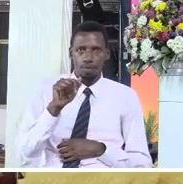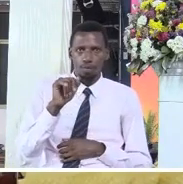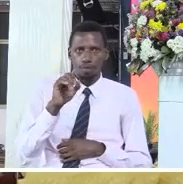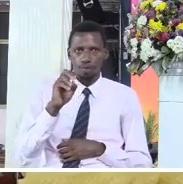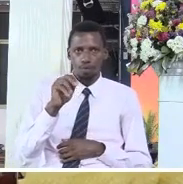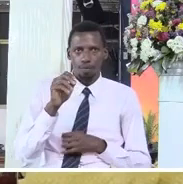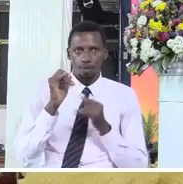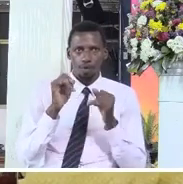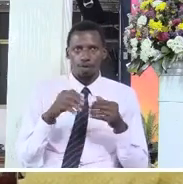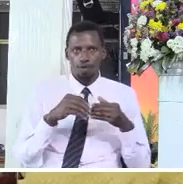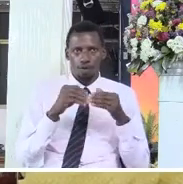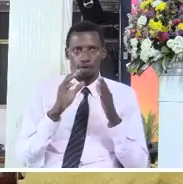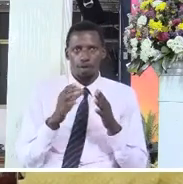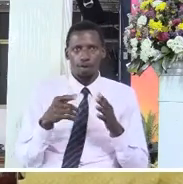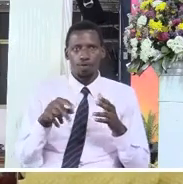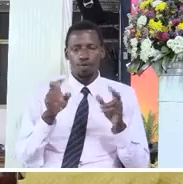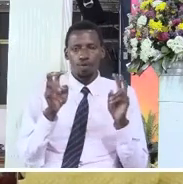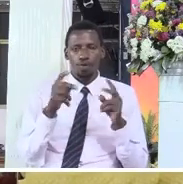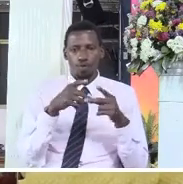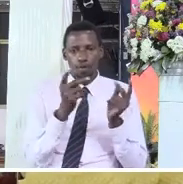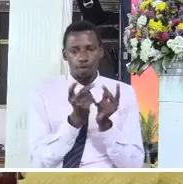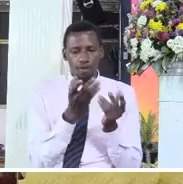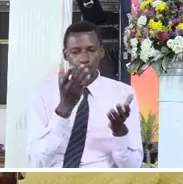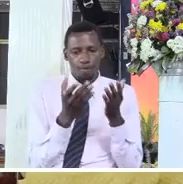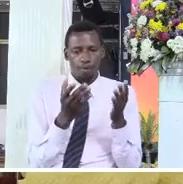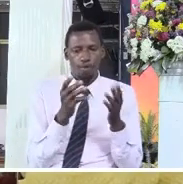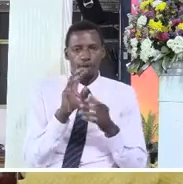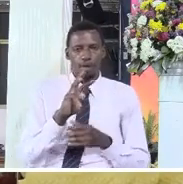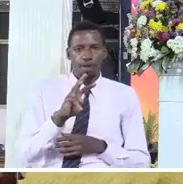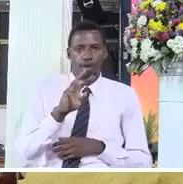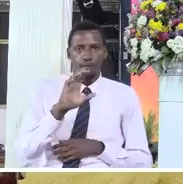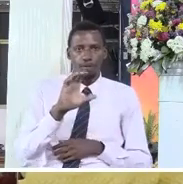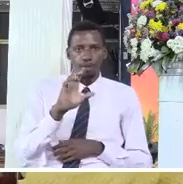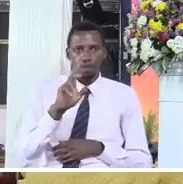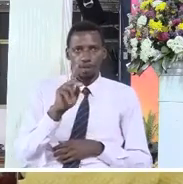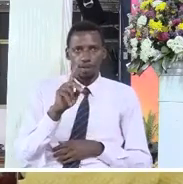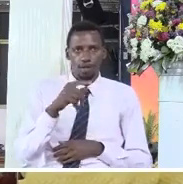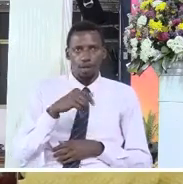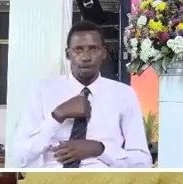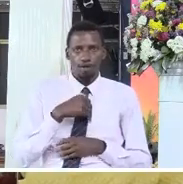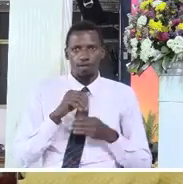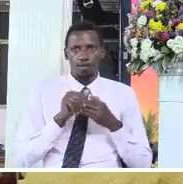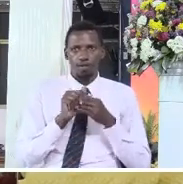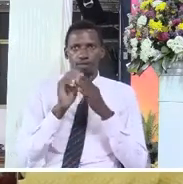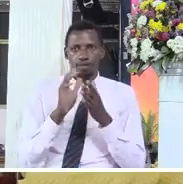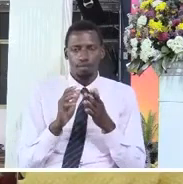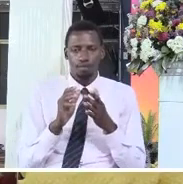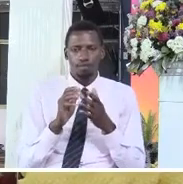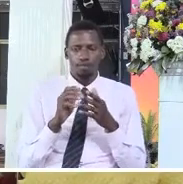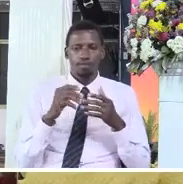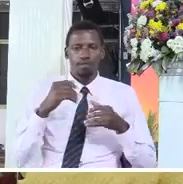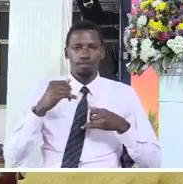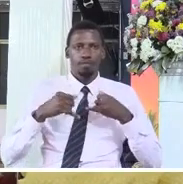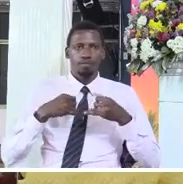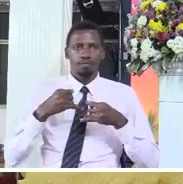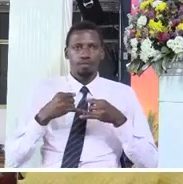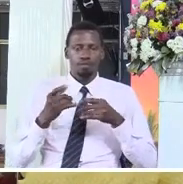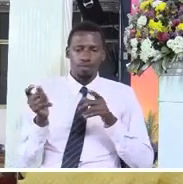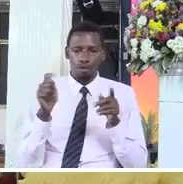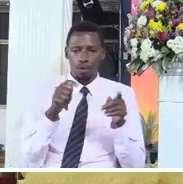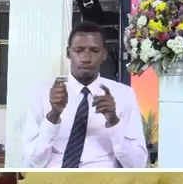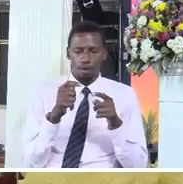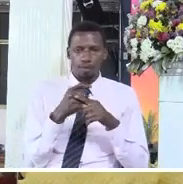get a place, maybe WCK, have a leader's retreat. And associates come, they train us on dispute